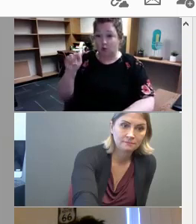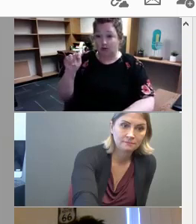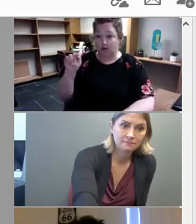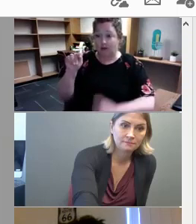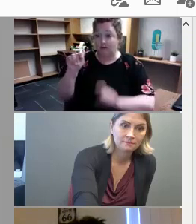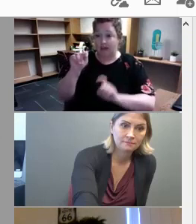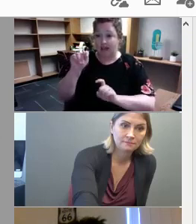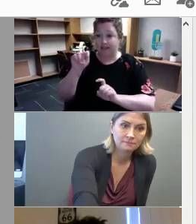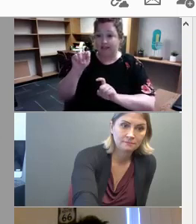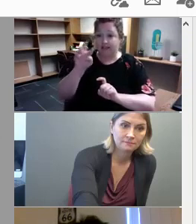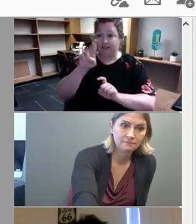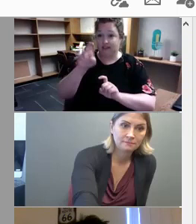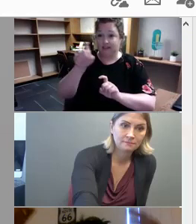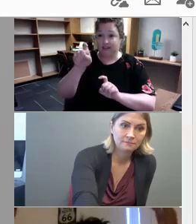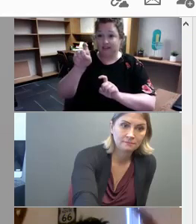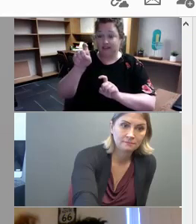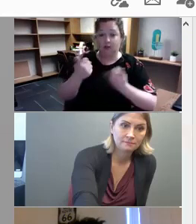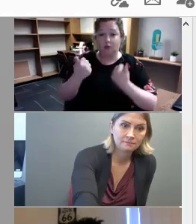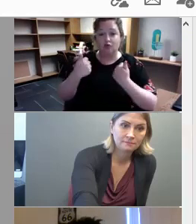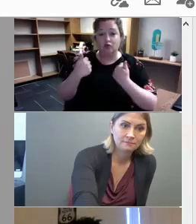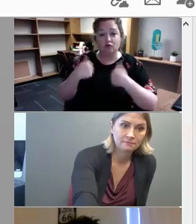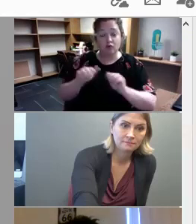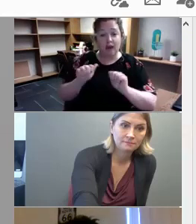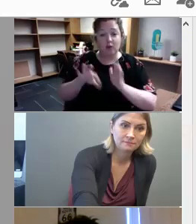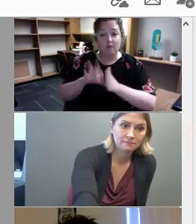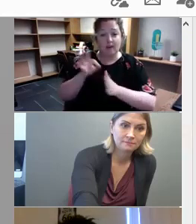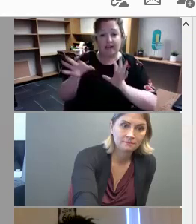between X and Y, two vertices. We don't know what the